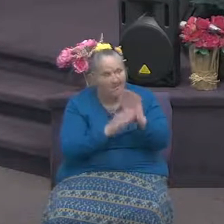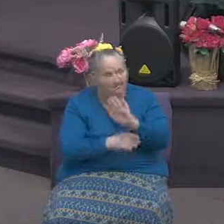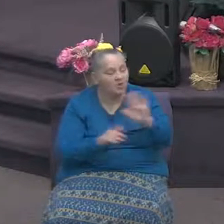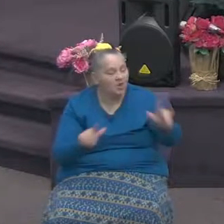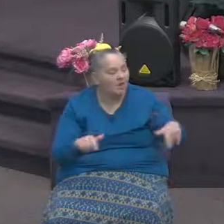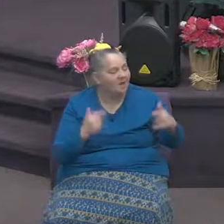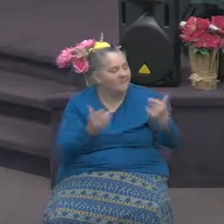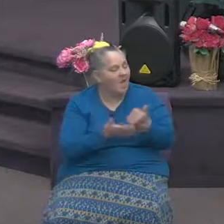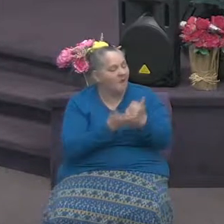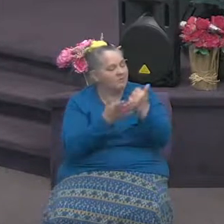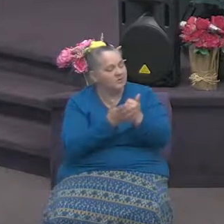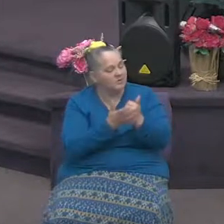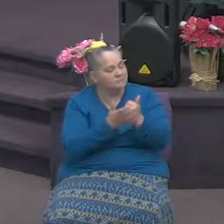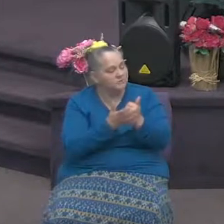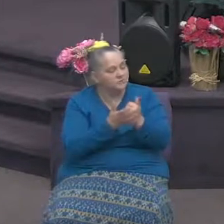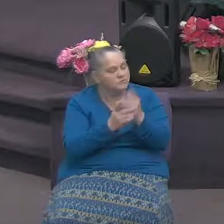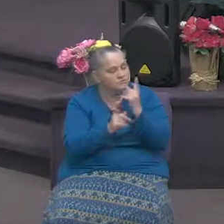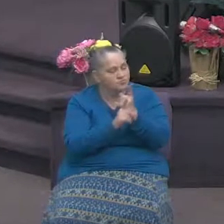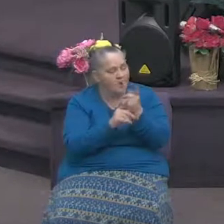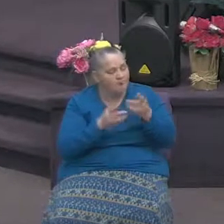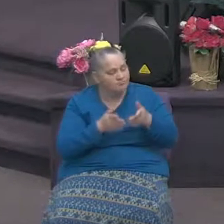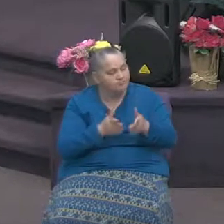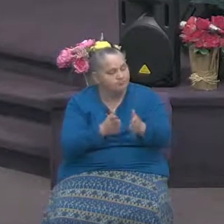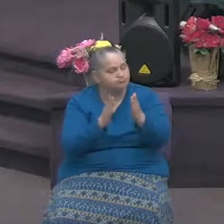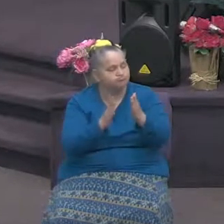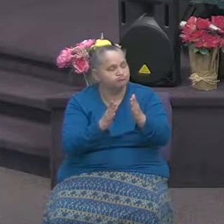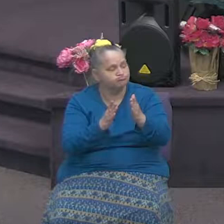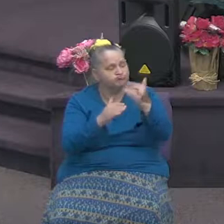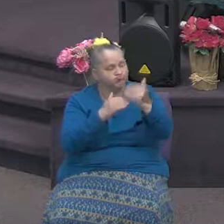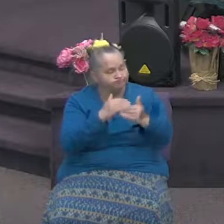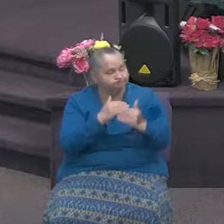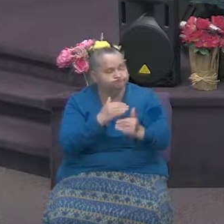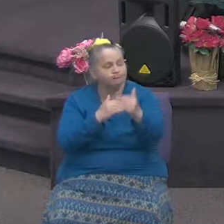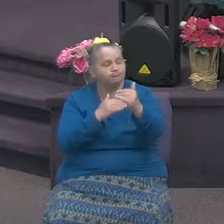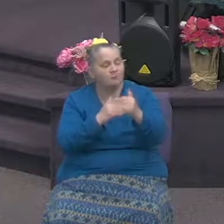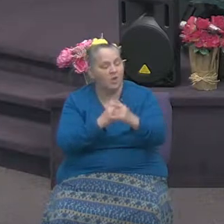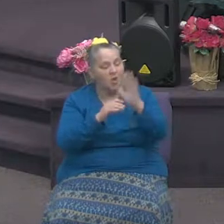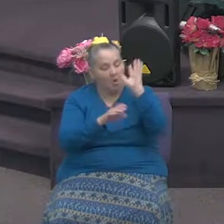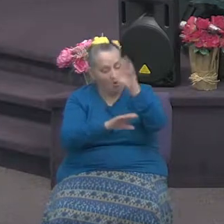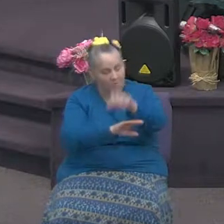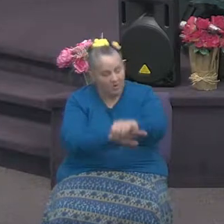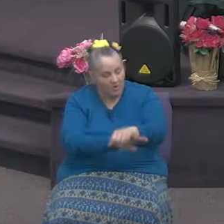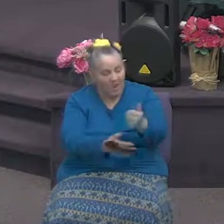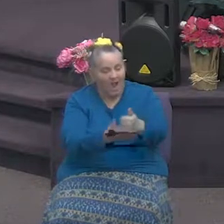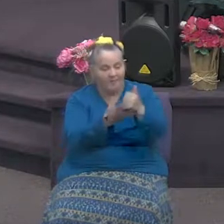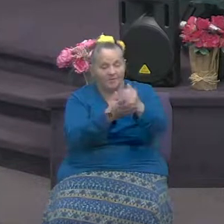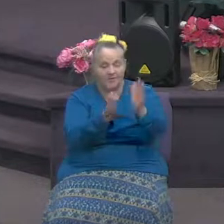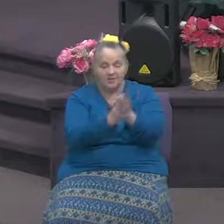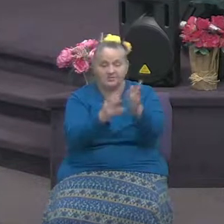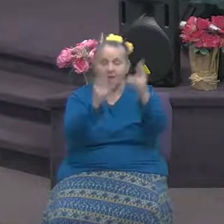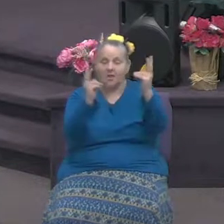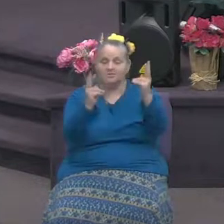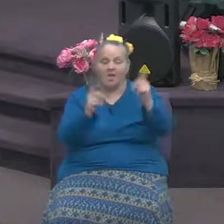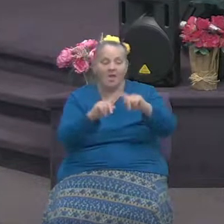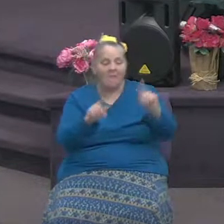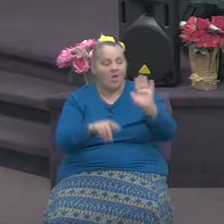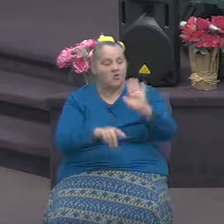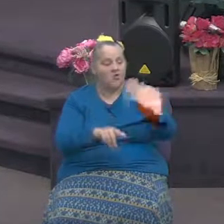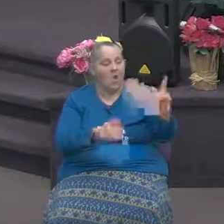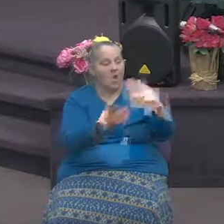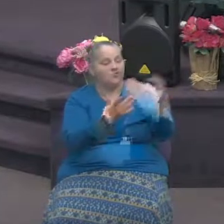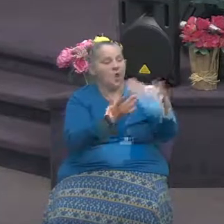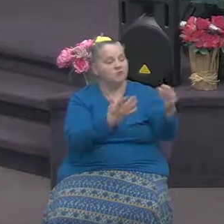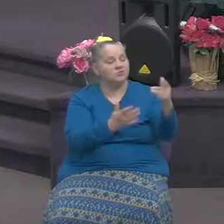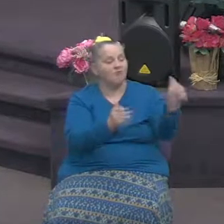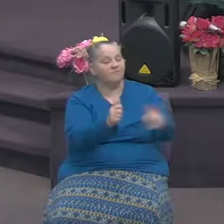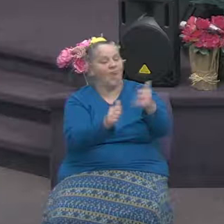lives, helping you to get back on the trajectory, helping you to go forward, helping you to overcome, helping you to victorious. But it's your choice